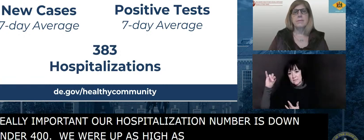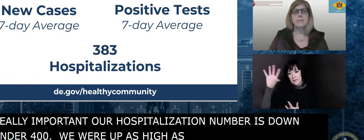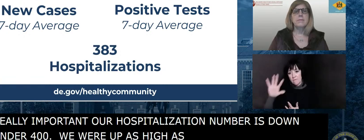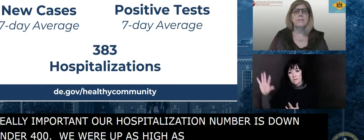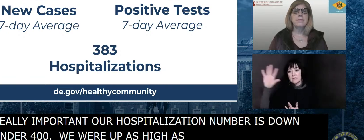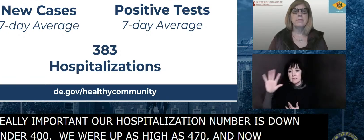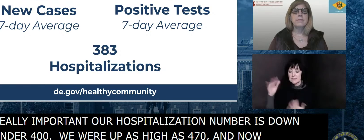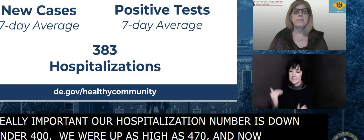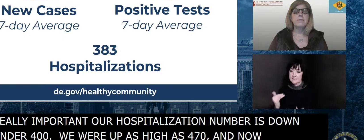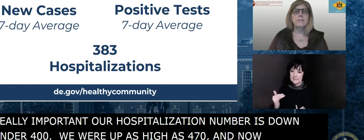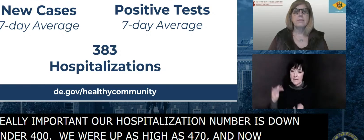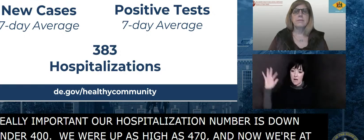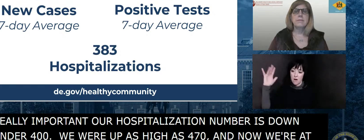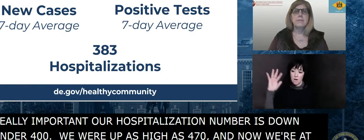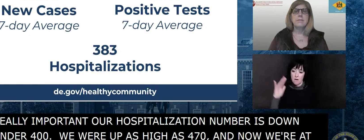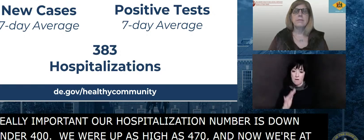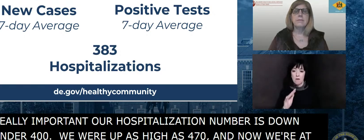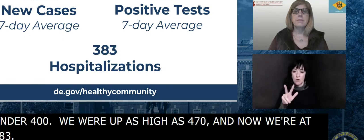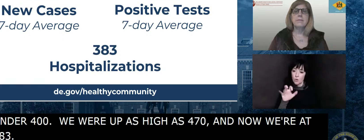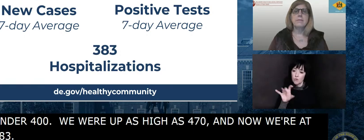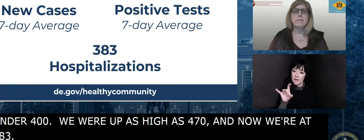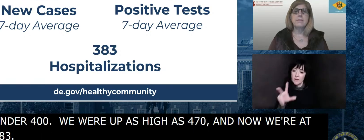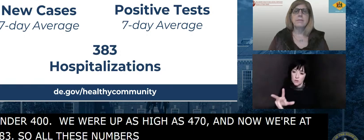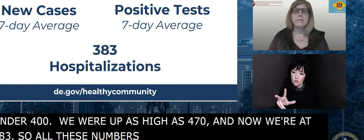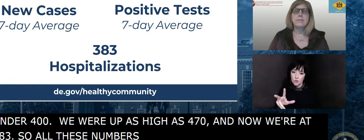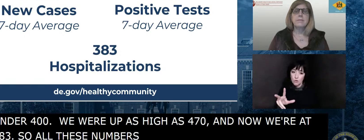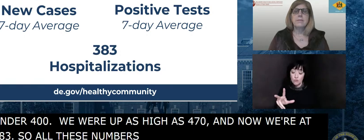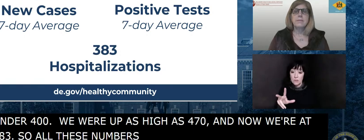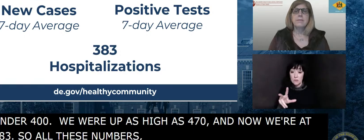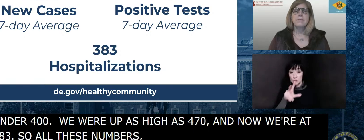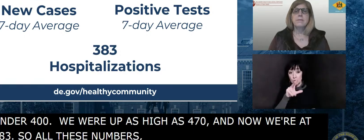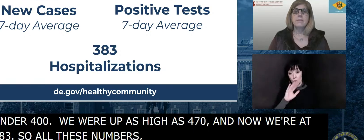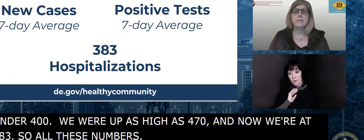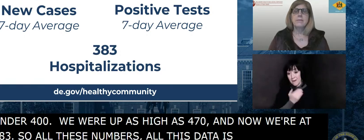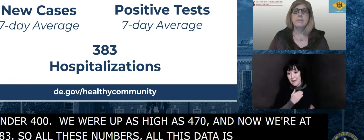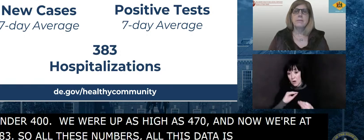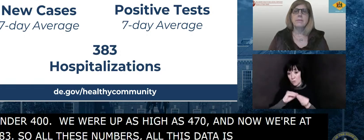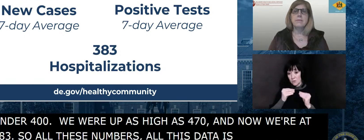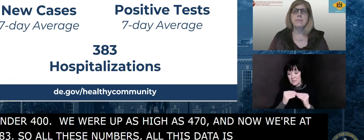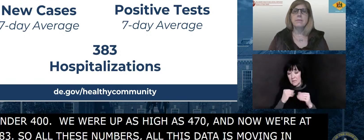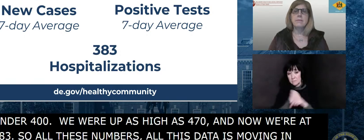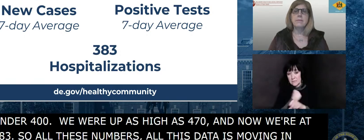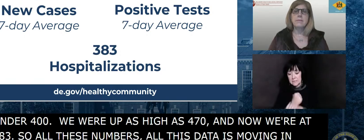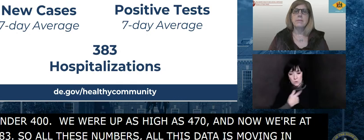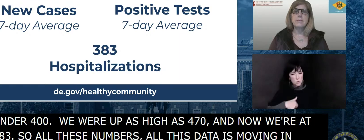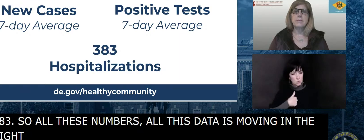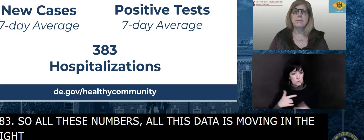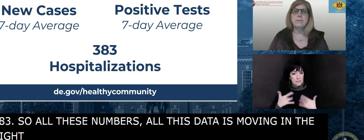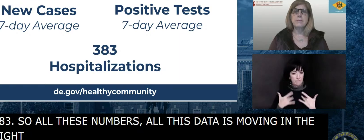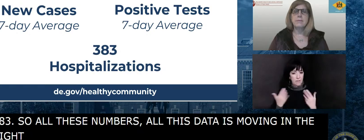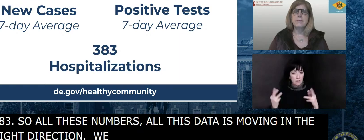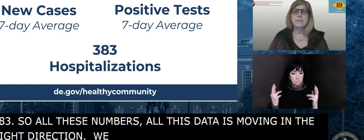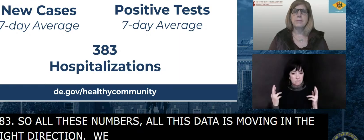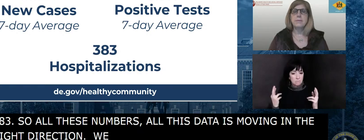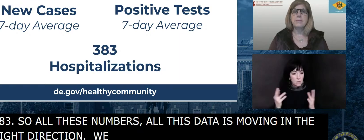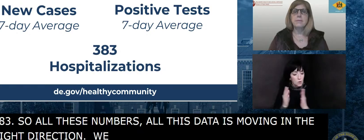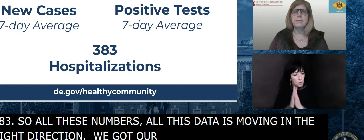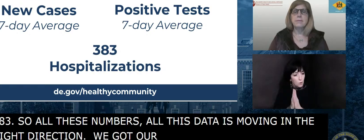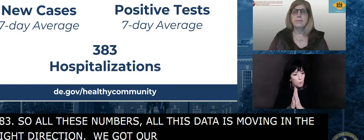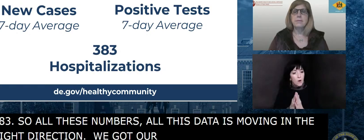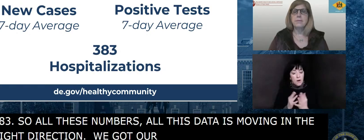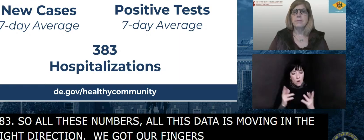So all these numbers, all this data is moving in the right direction. We got our fingers crossed and praying that we